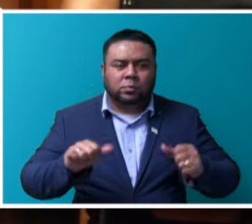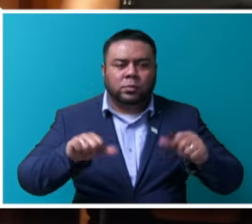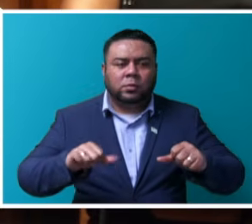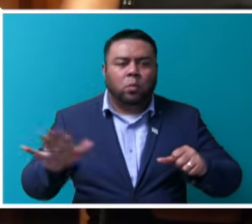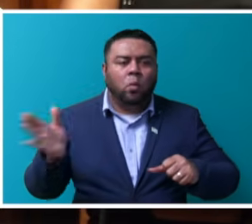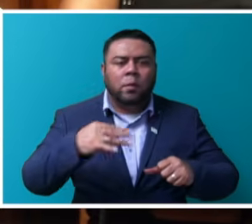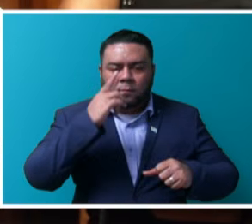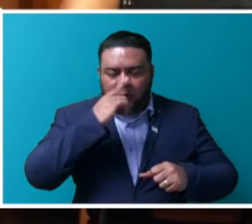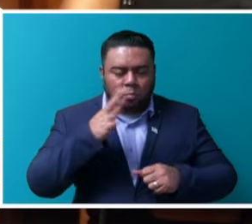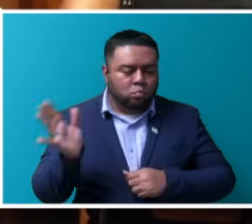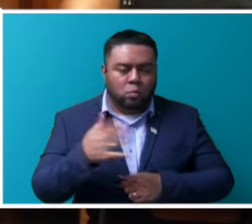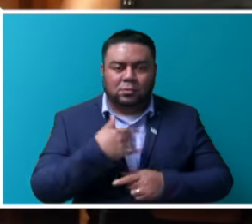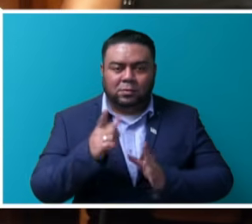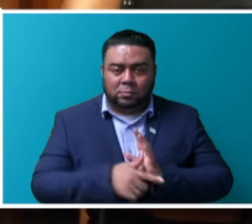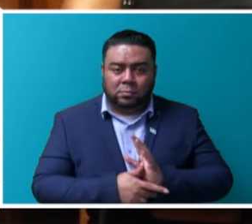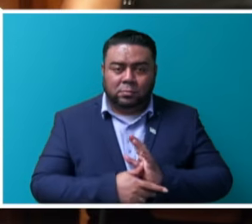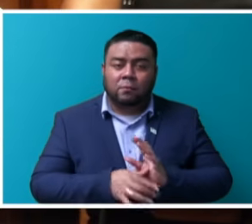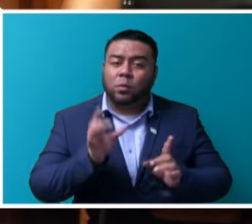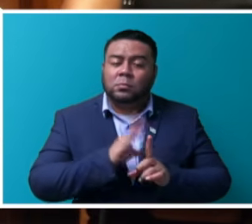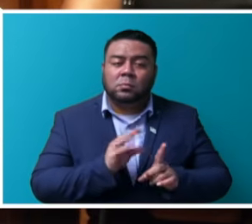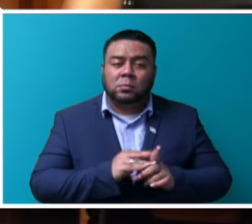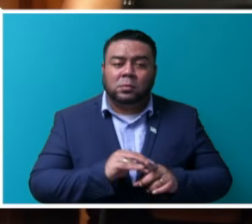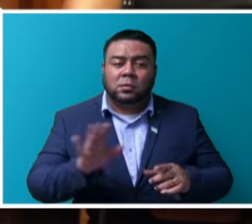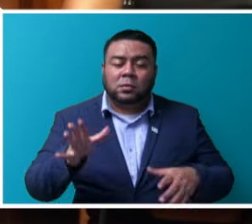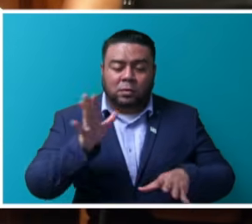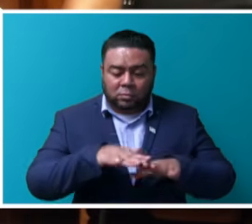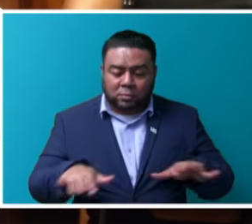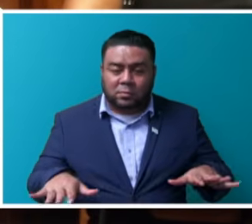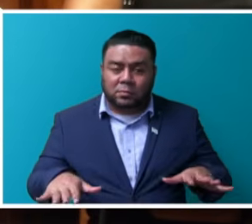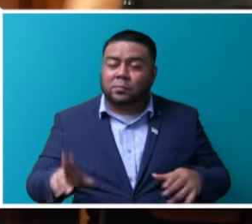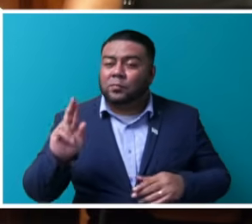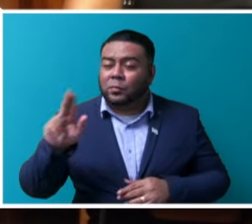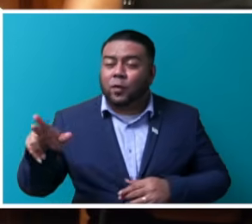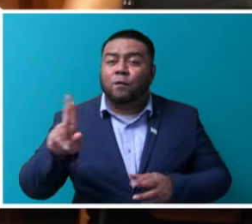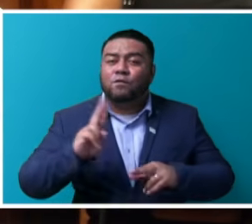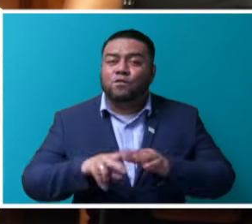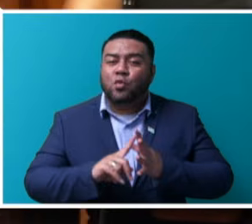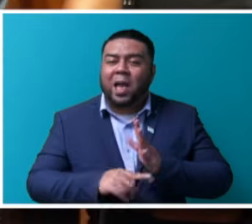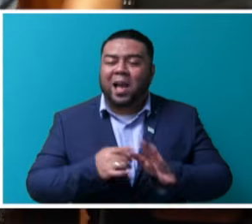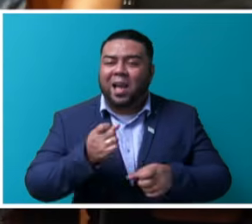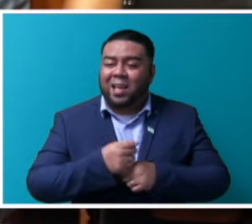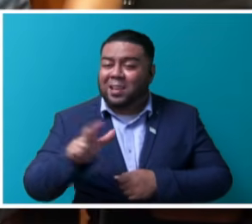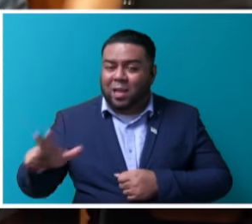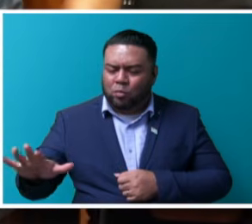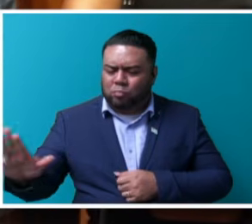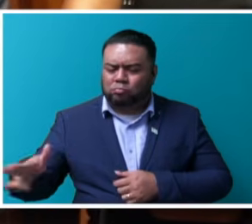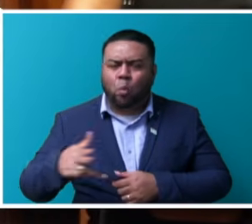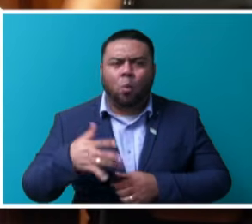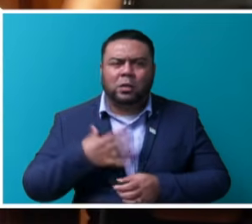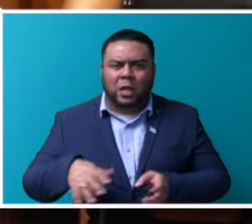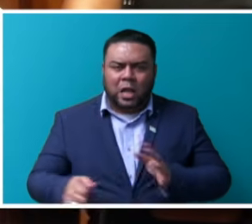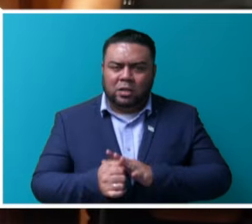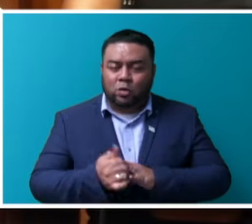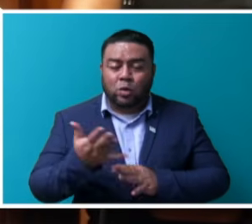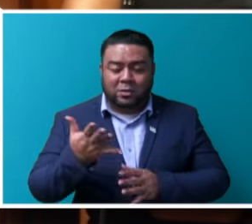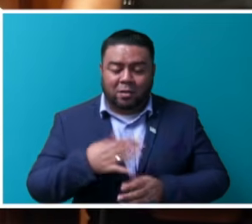times. For example, the child in distant Fulanga seeking access to quality primary education, the